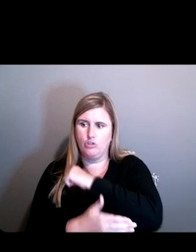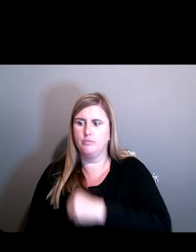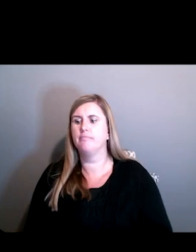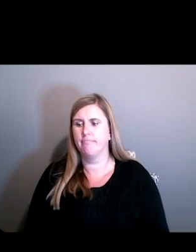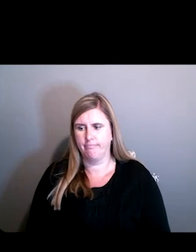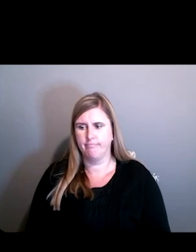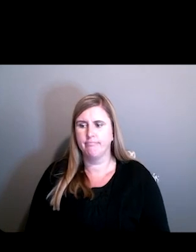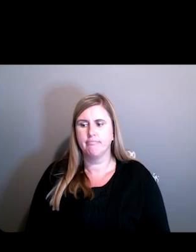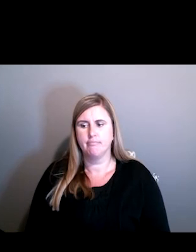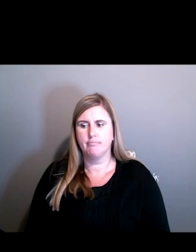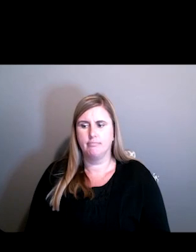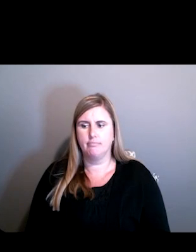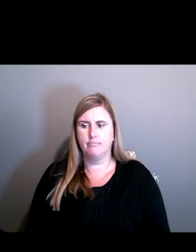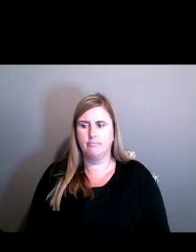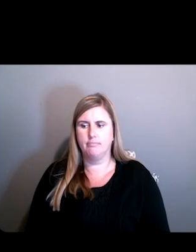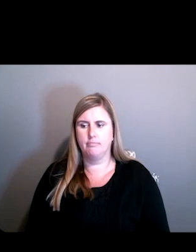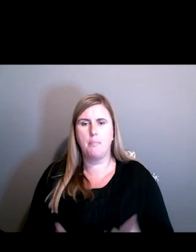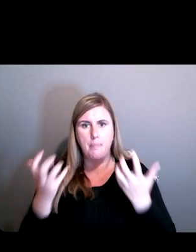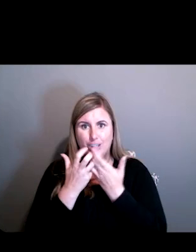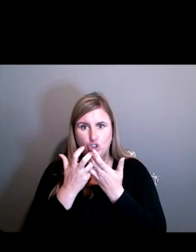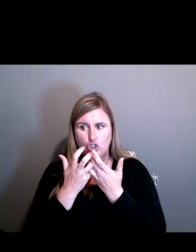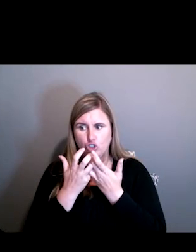What's this?